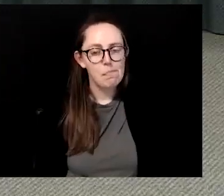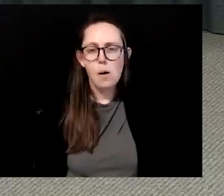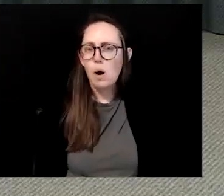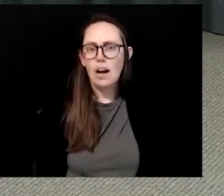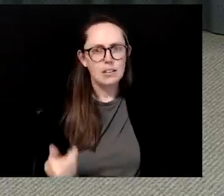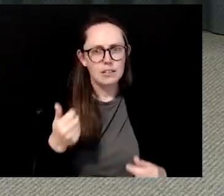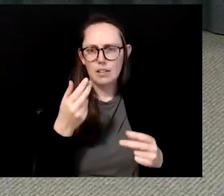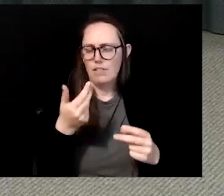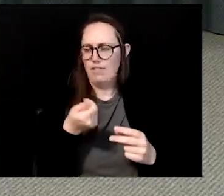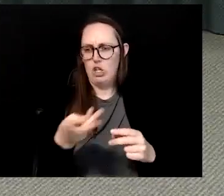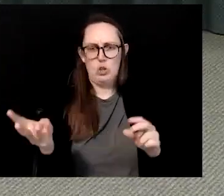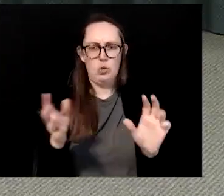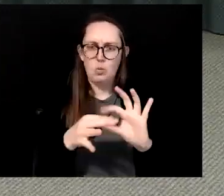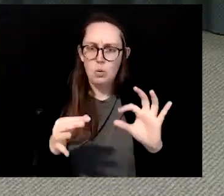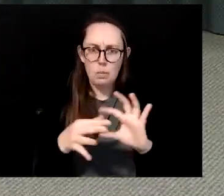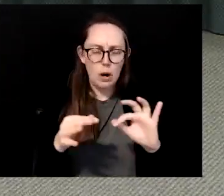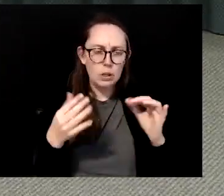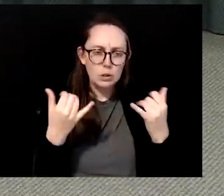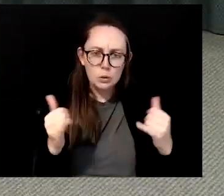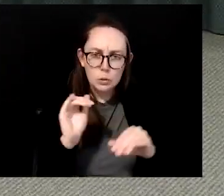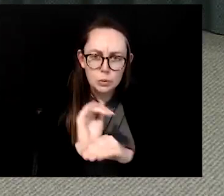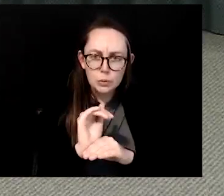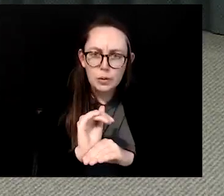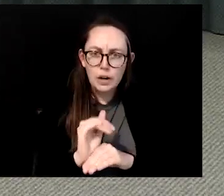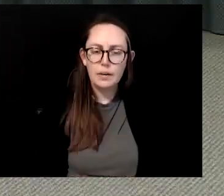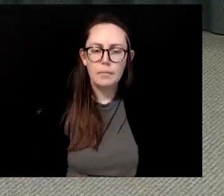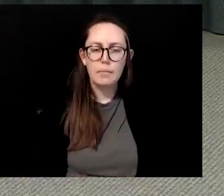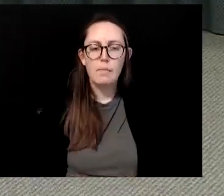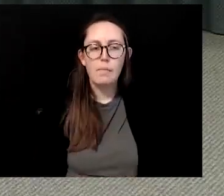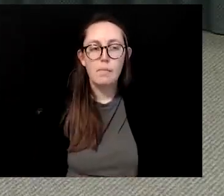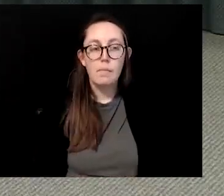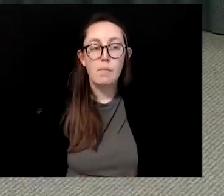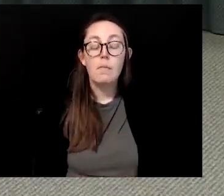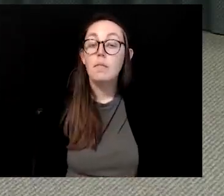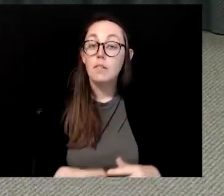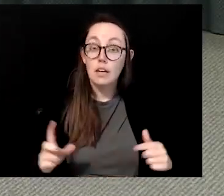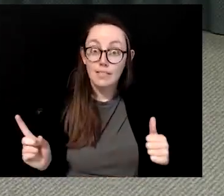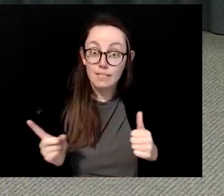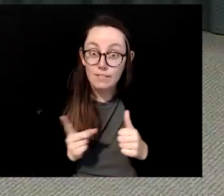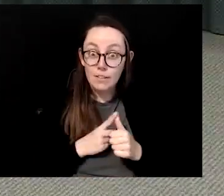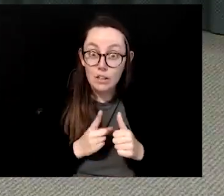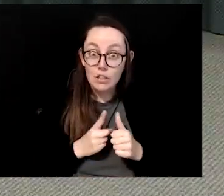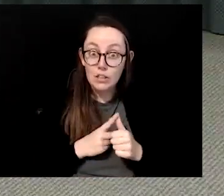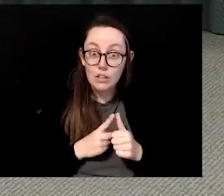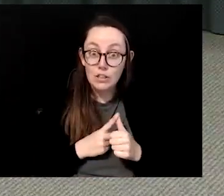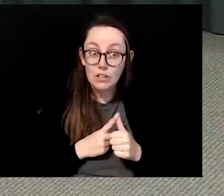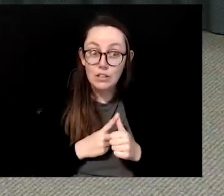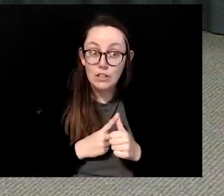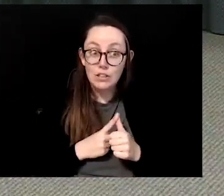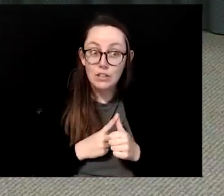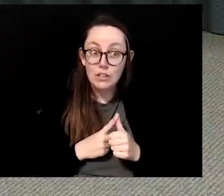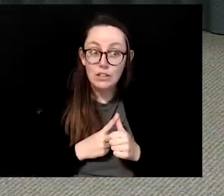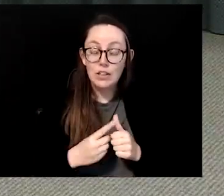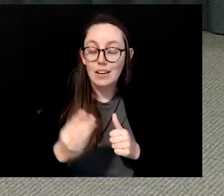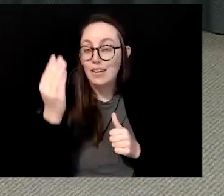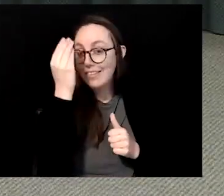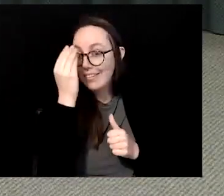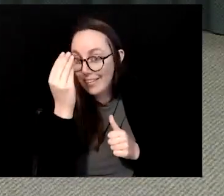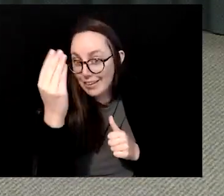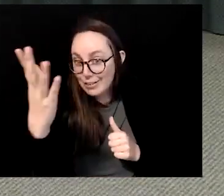this evening first um I wanted to let everybody know that tomorrow night at 5 30